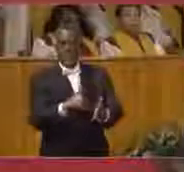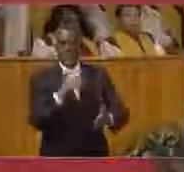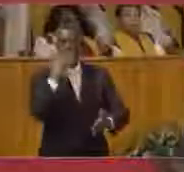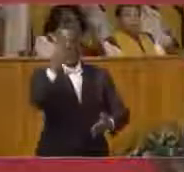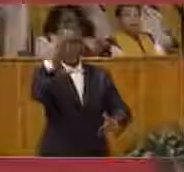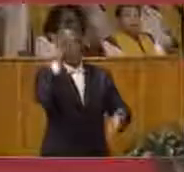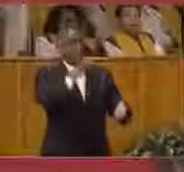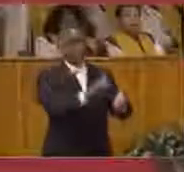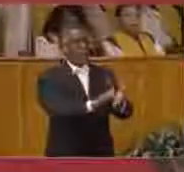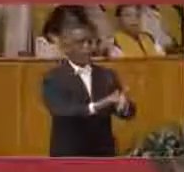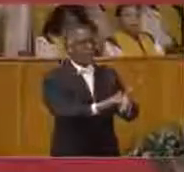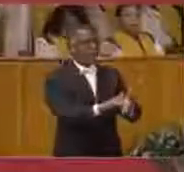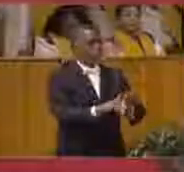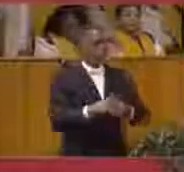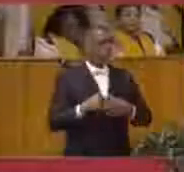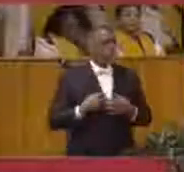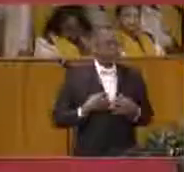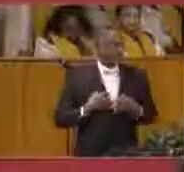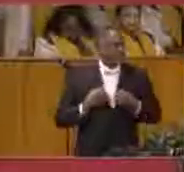of me.